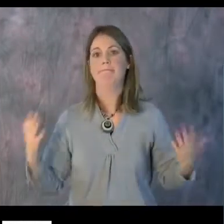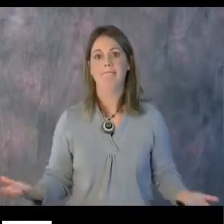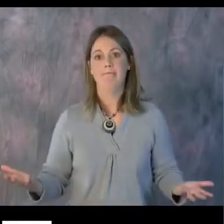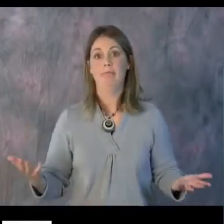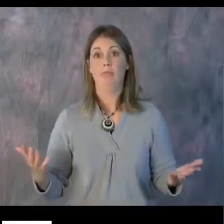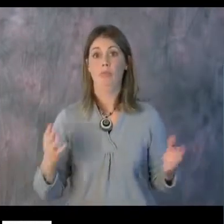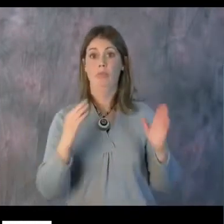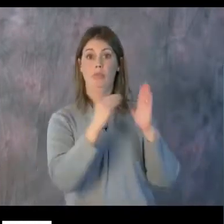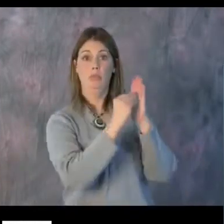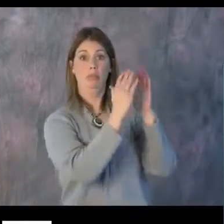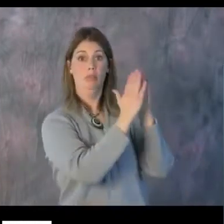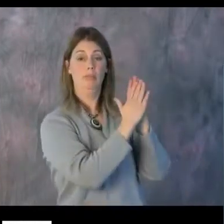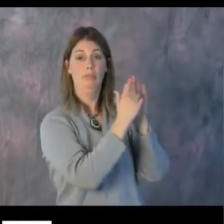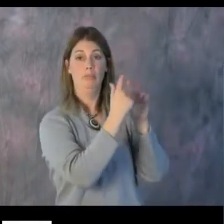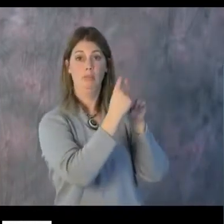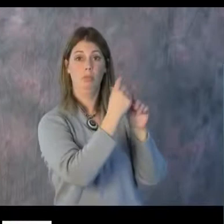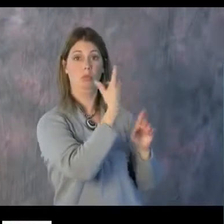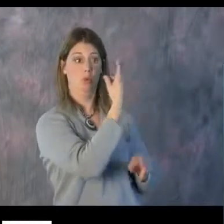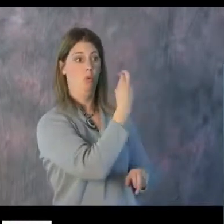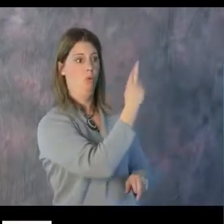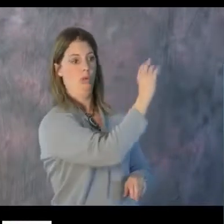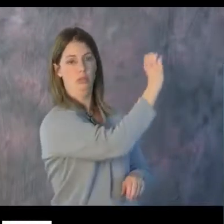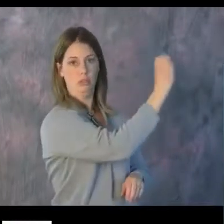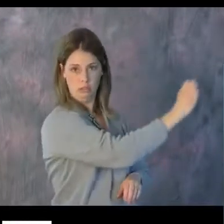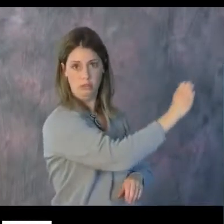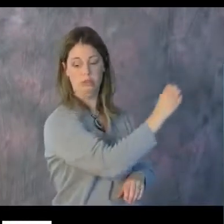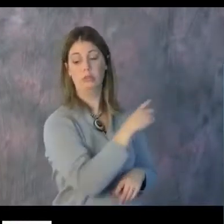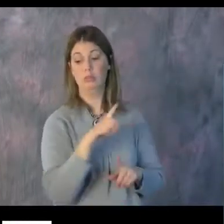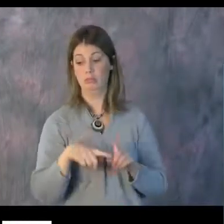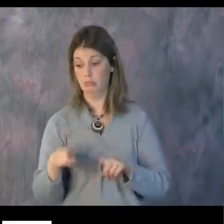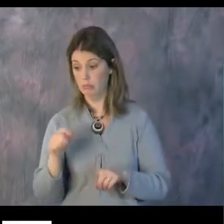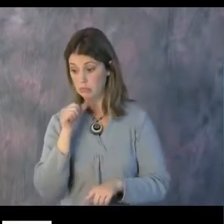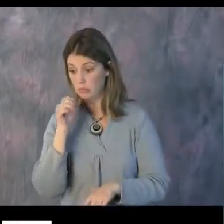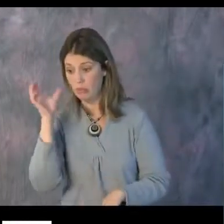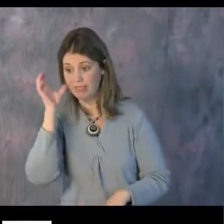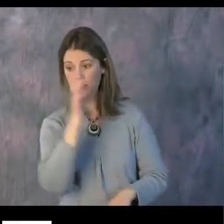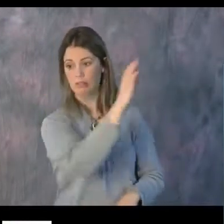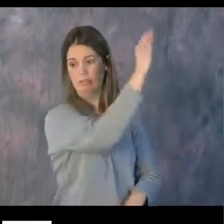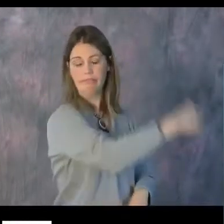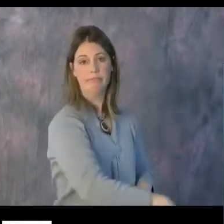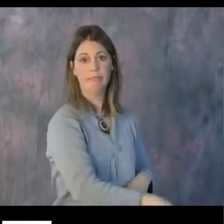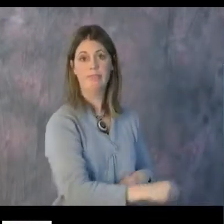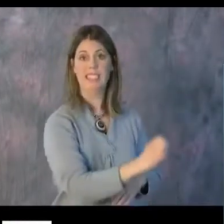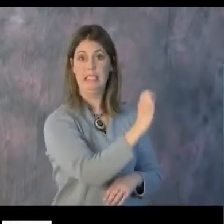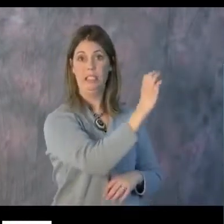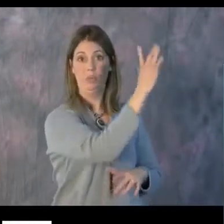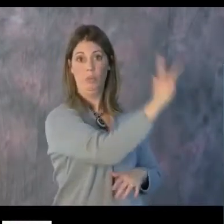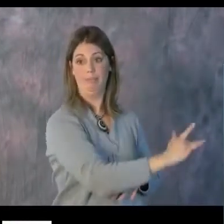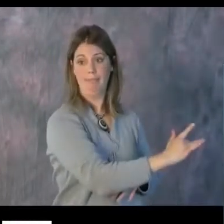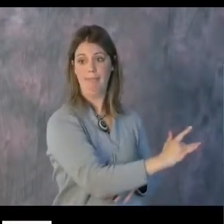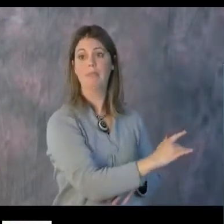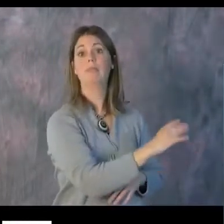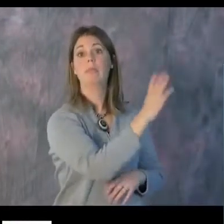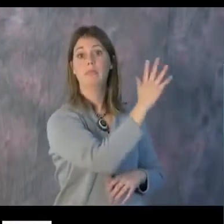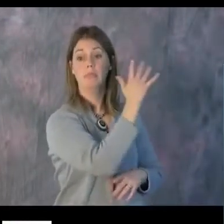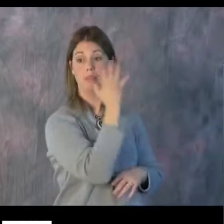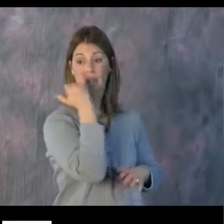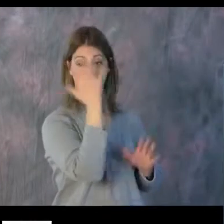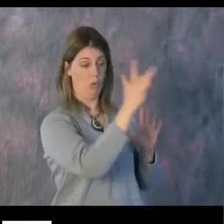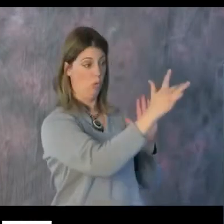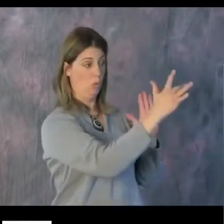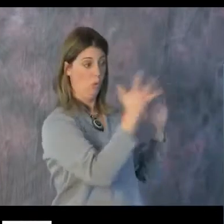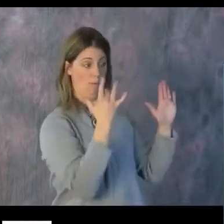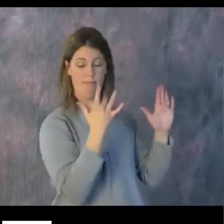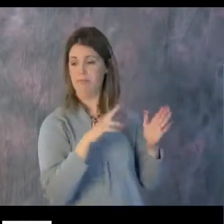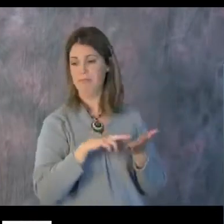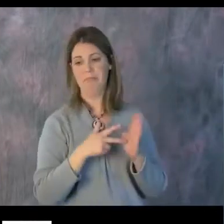and they're at home and asking the parents to do that, over and over again, maybe you can set up something, that maybe you're not listening to me,